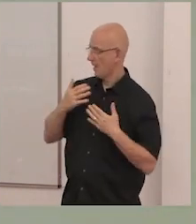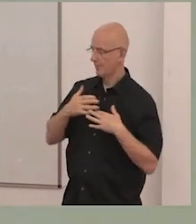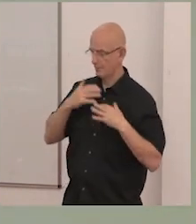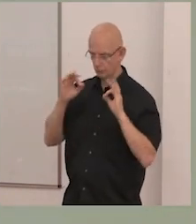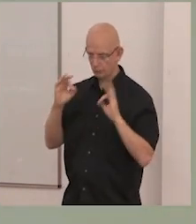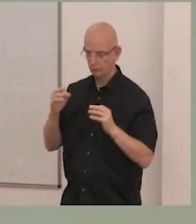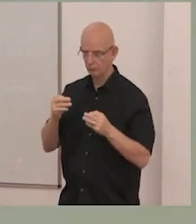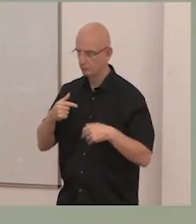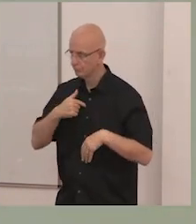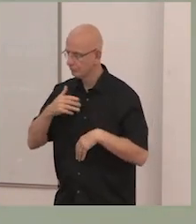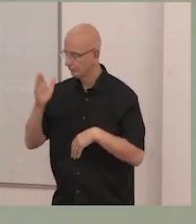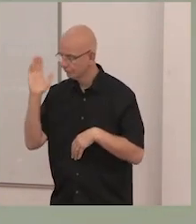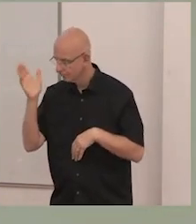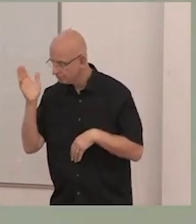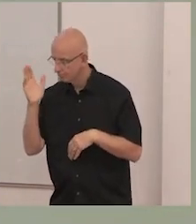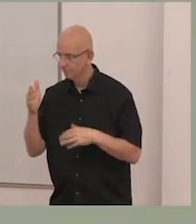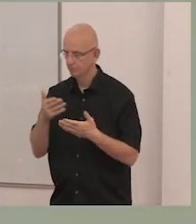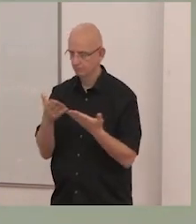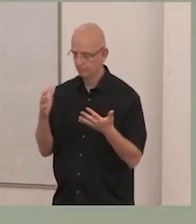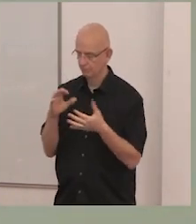my experience